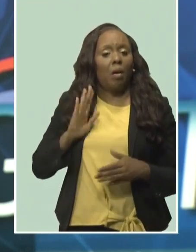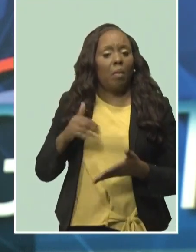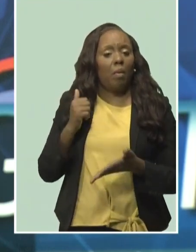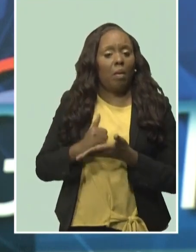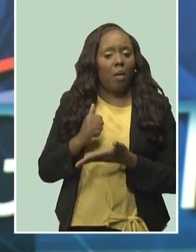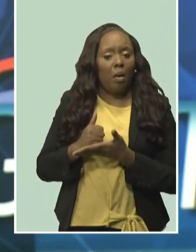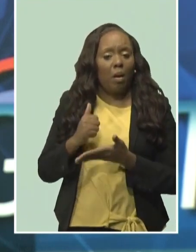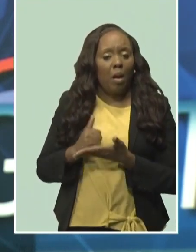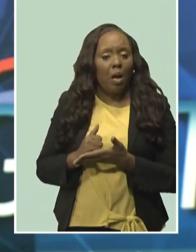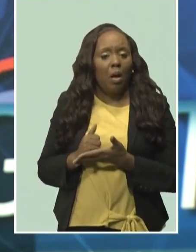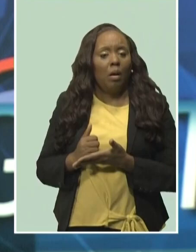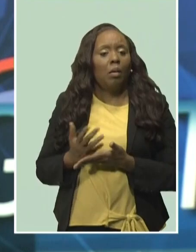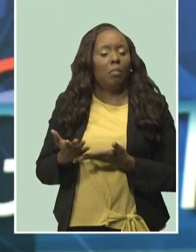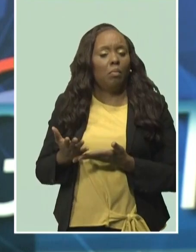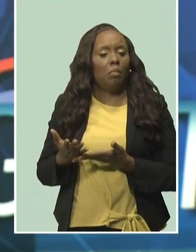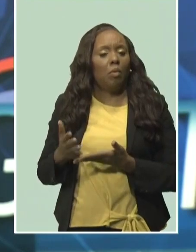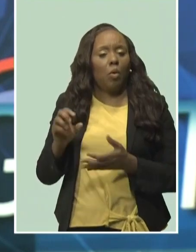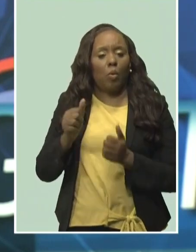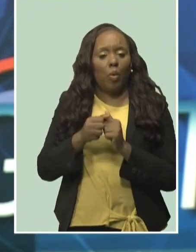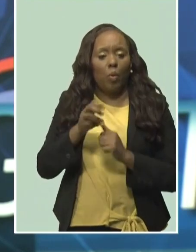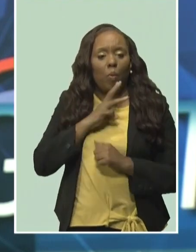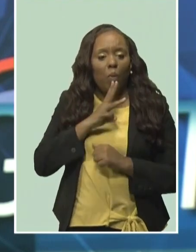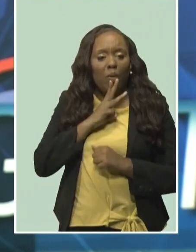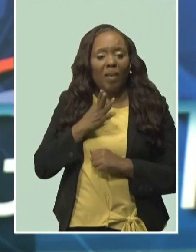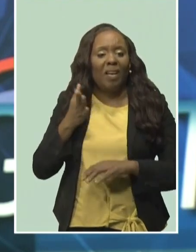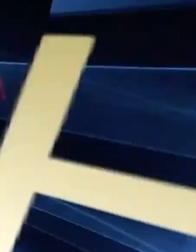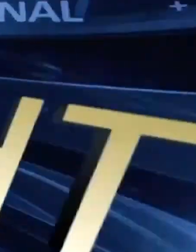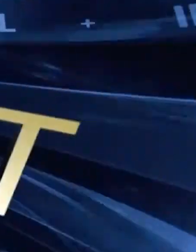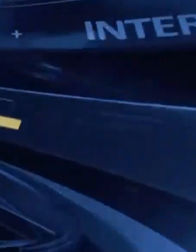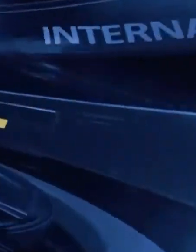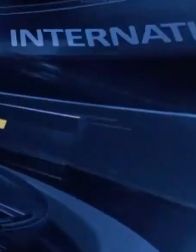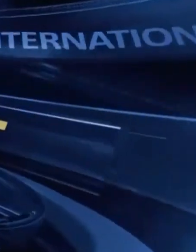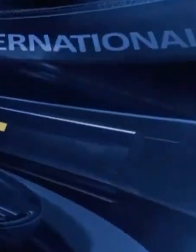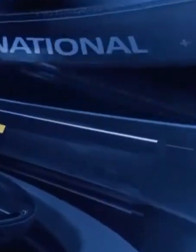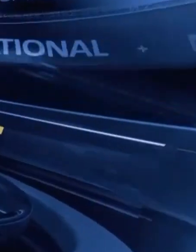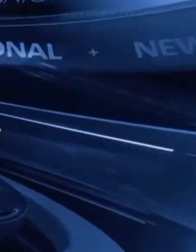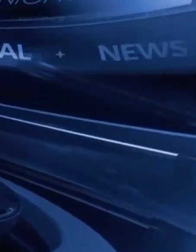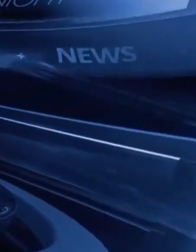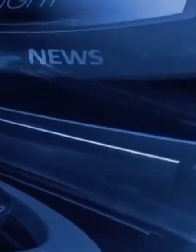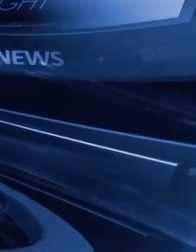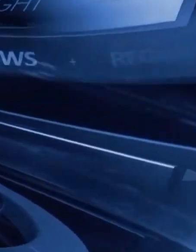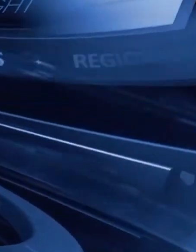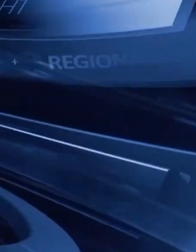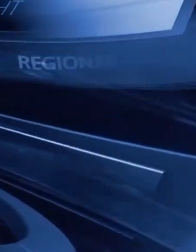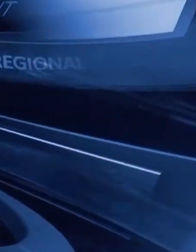water shortages, and improving wastewater systems.